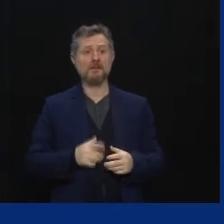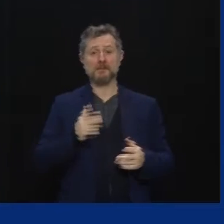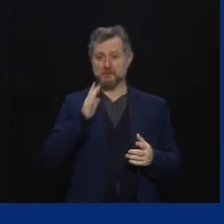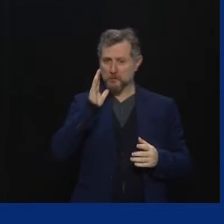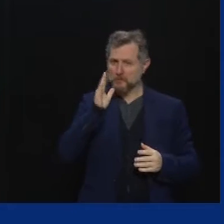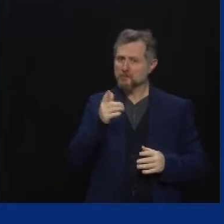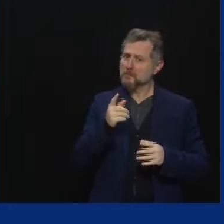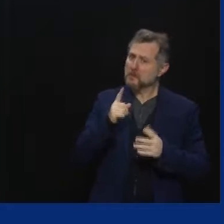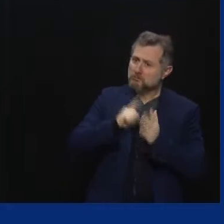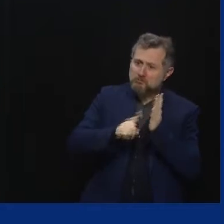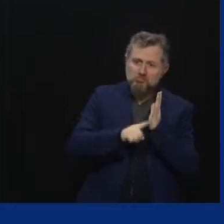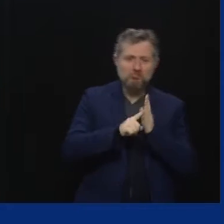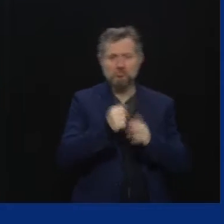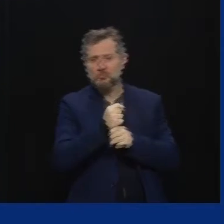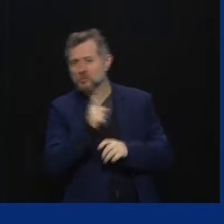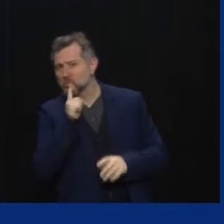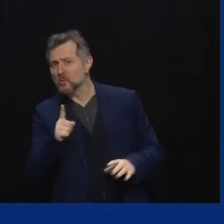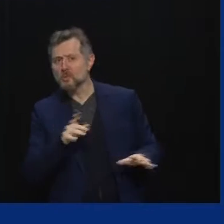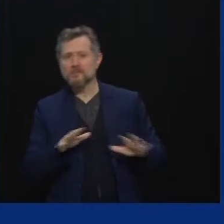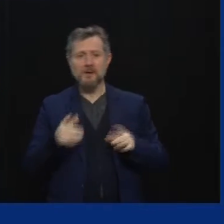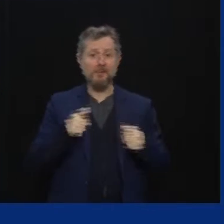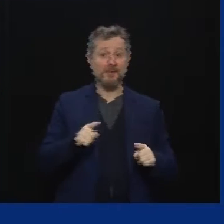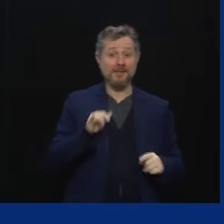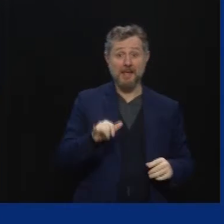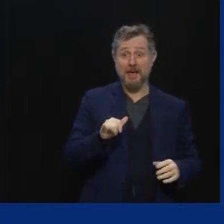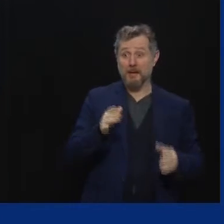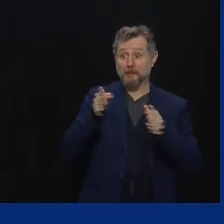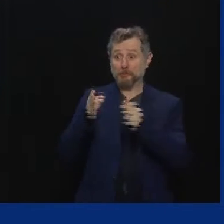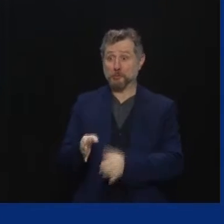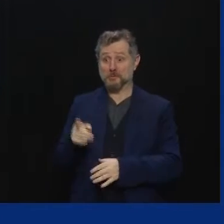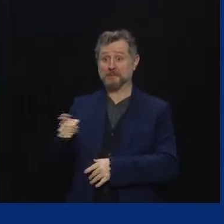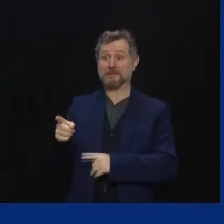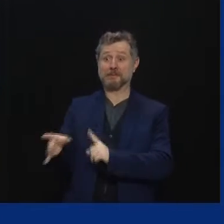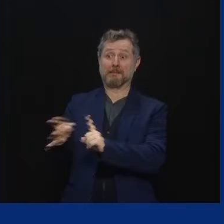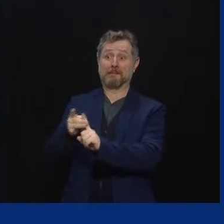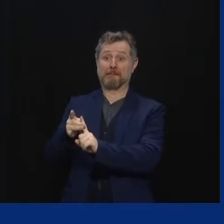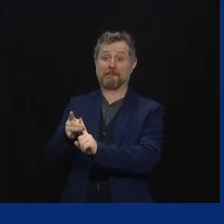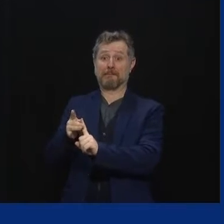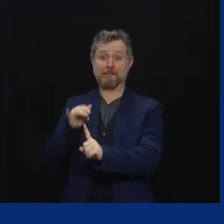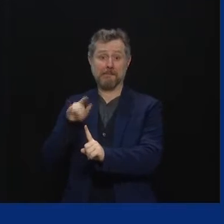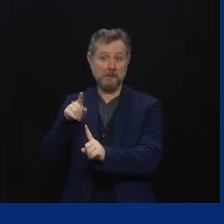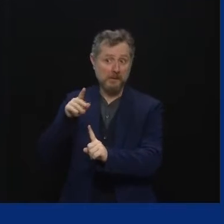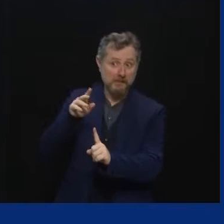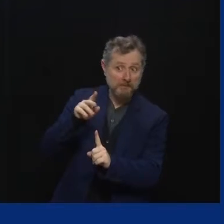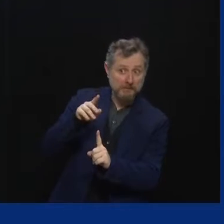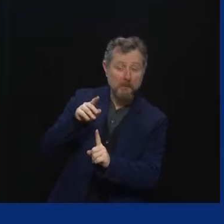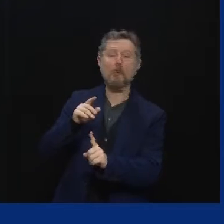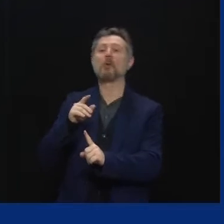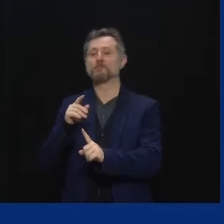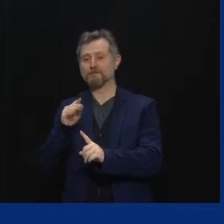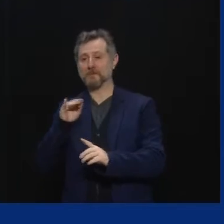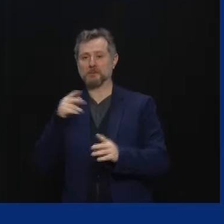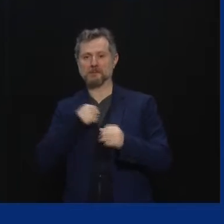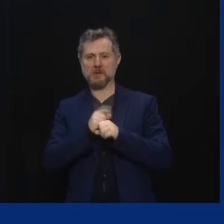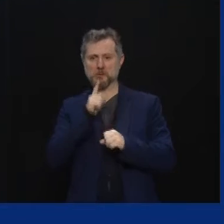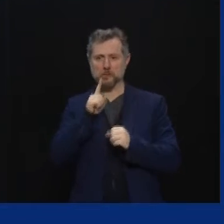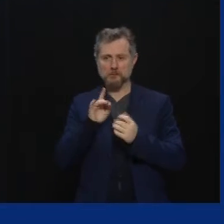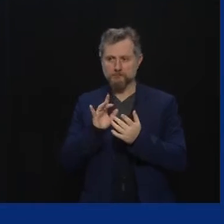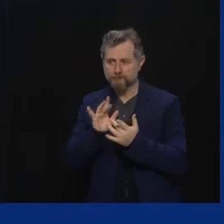who contracted the variant in Minnesota was, as we continue our contact tracing. Stay home if you feel